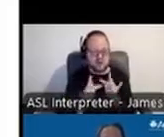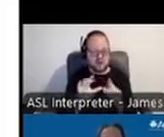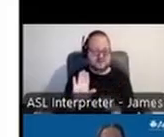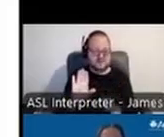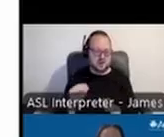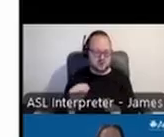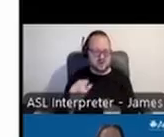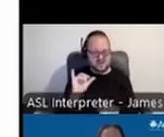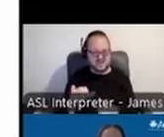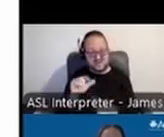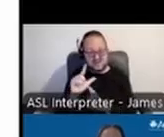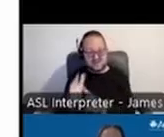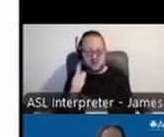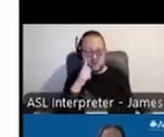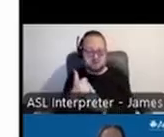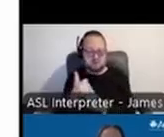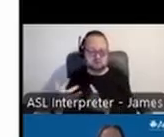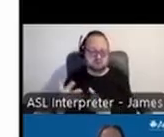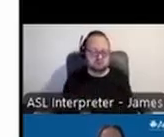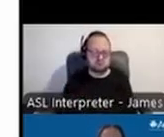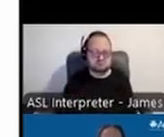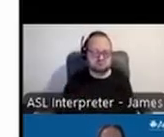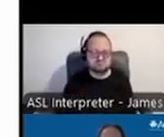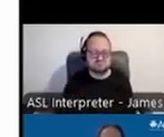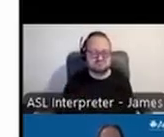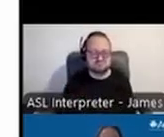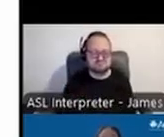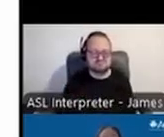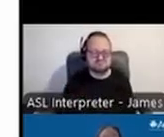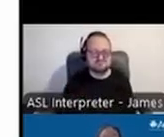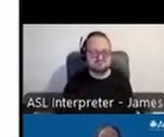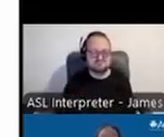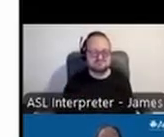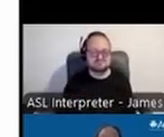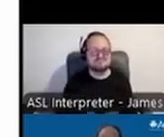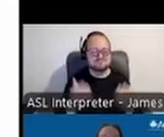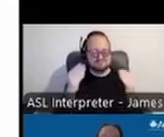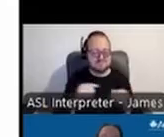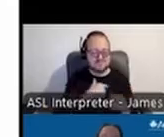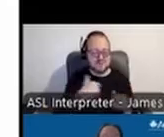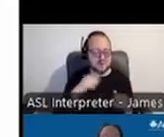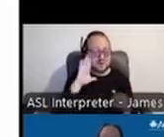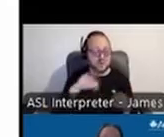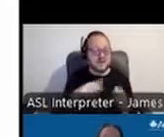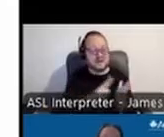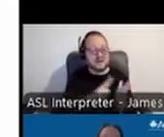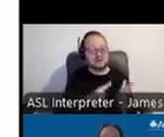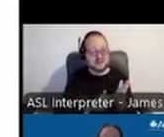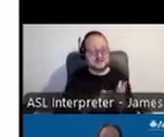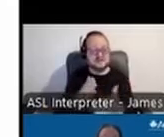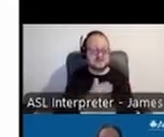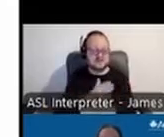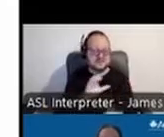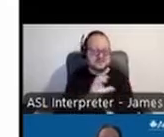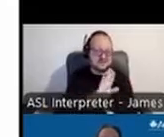in just a moment. Next slide, please. So we know that contracting between CBOs and